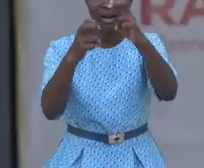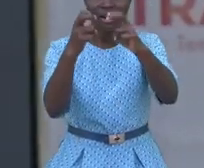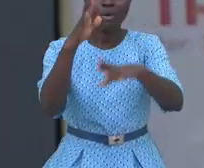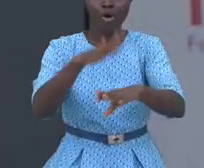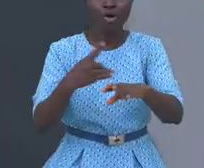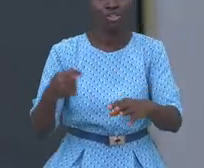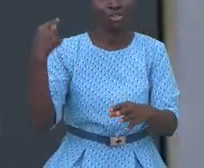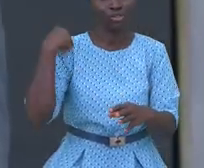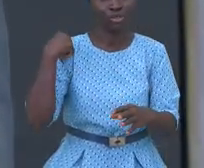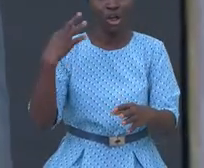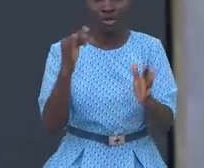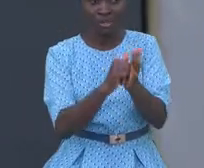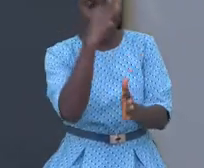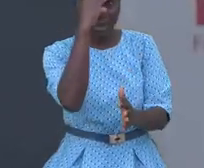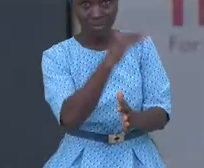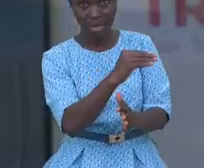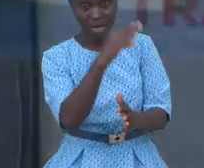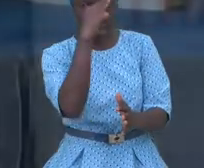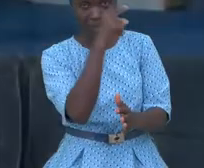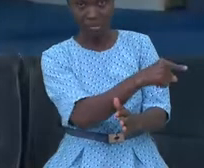of that man